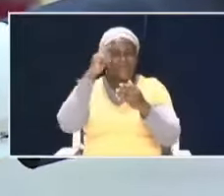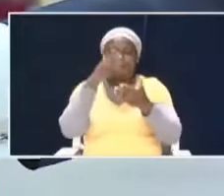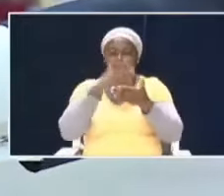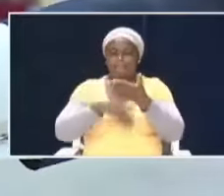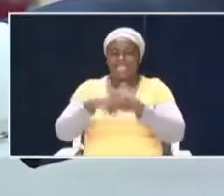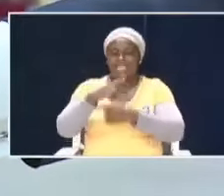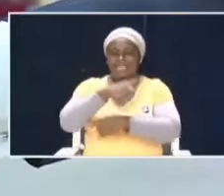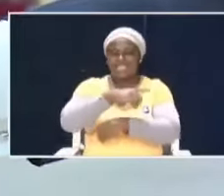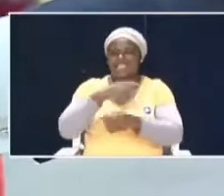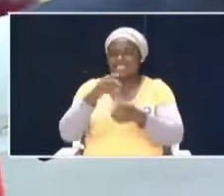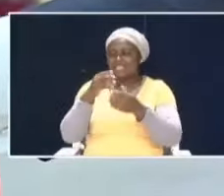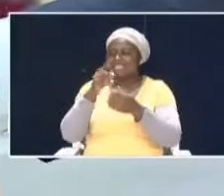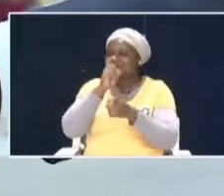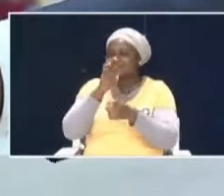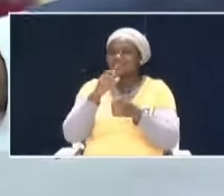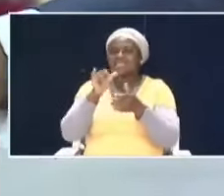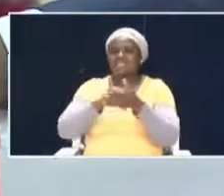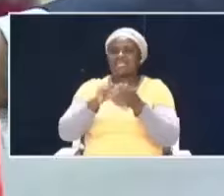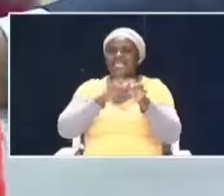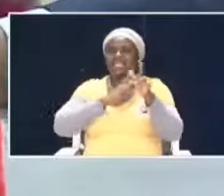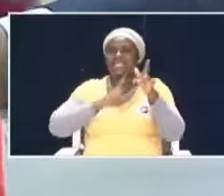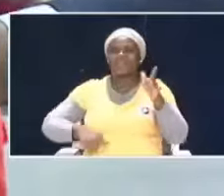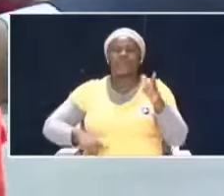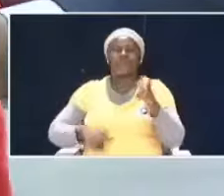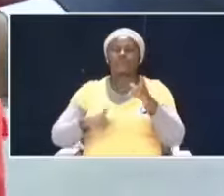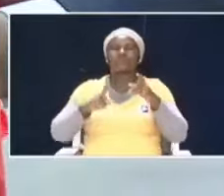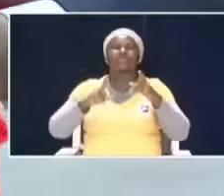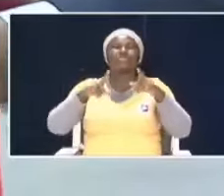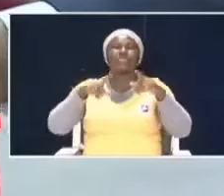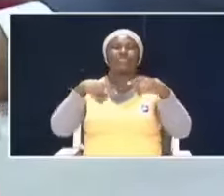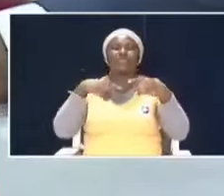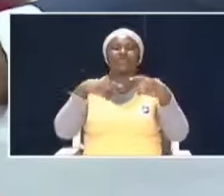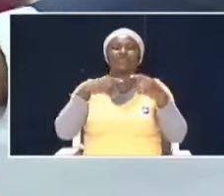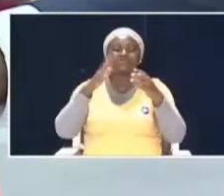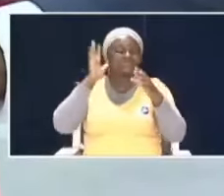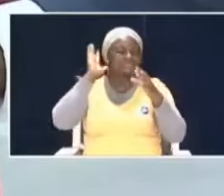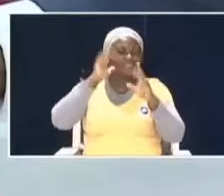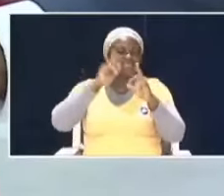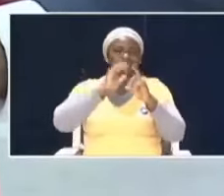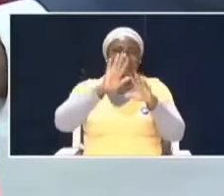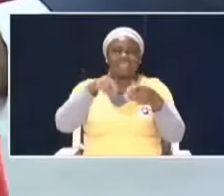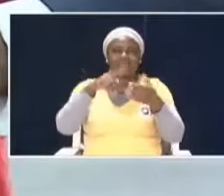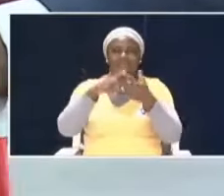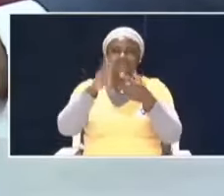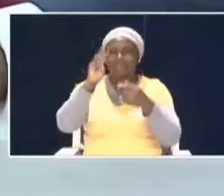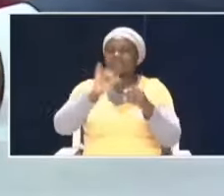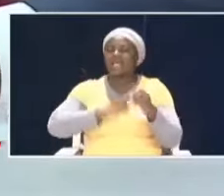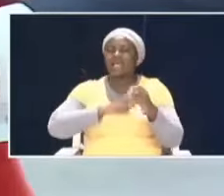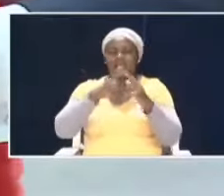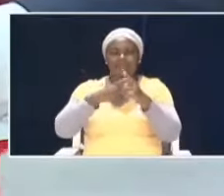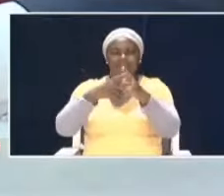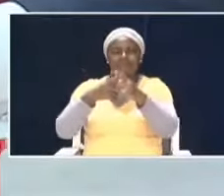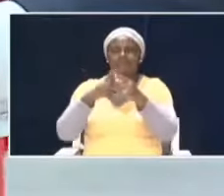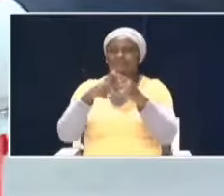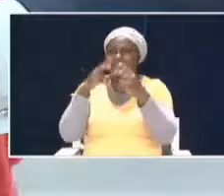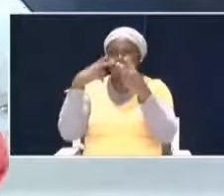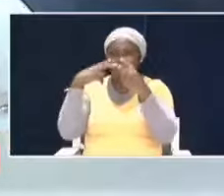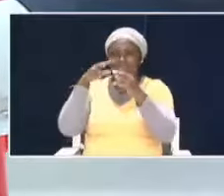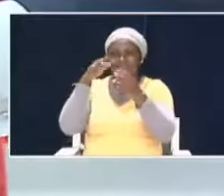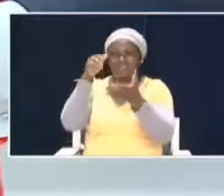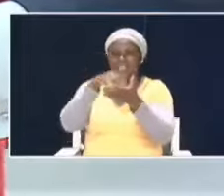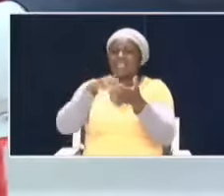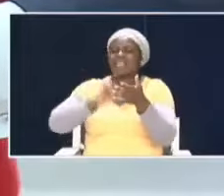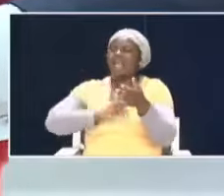it unto them. Then I ran to the viewing center. At the front of the viewing center, I said, Lord, please give me